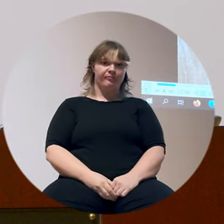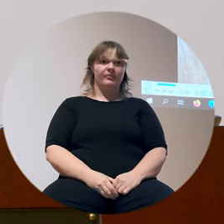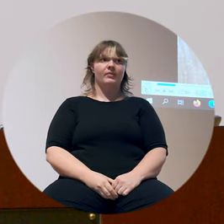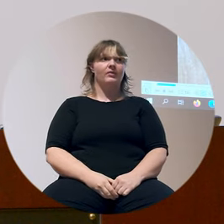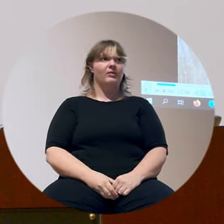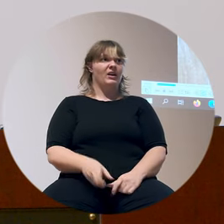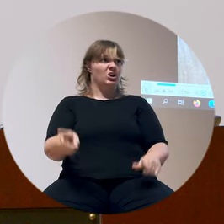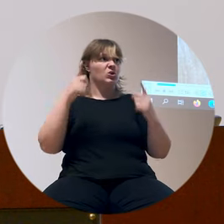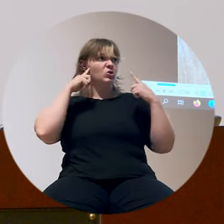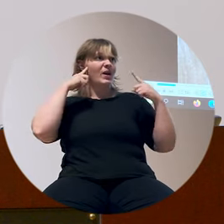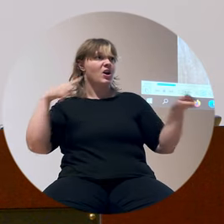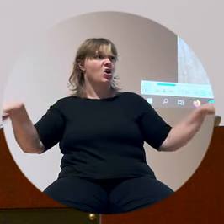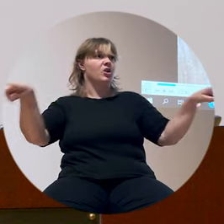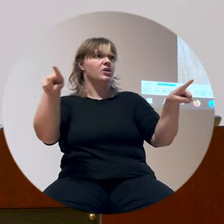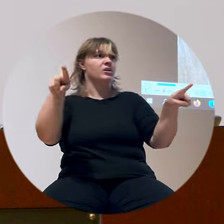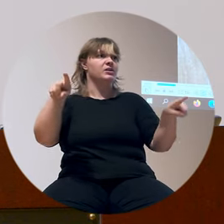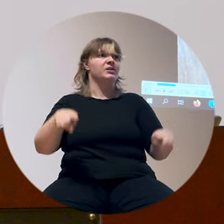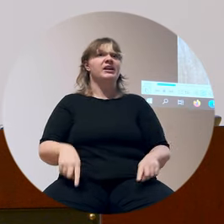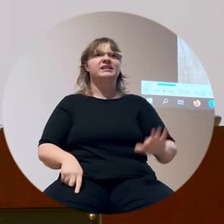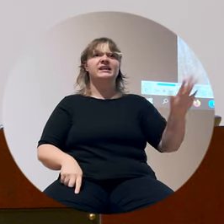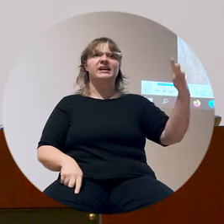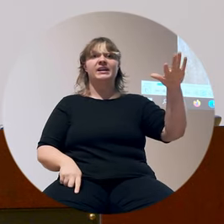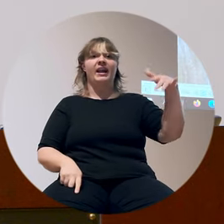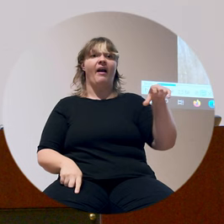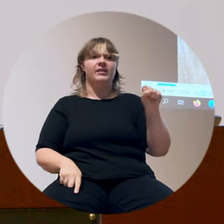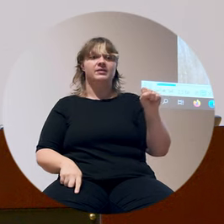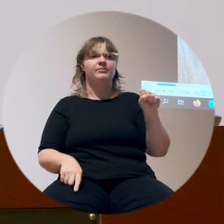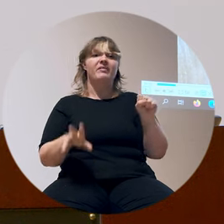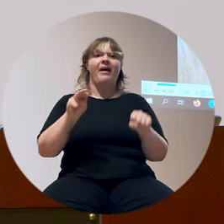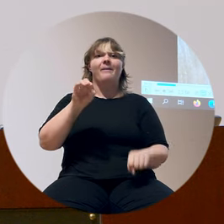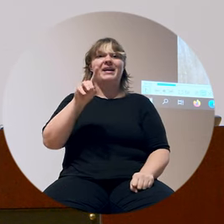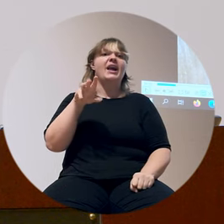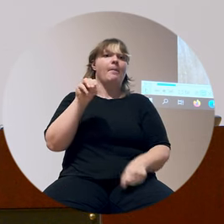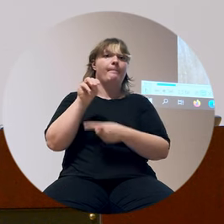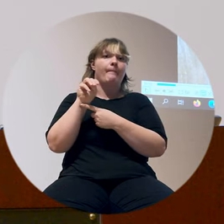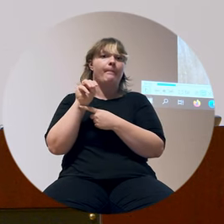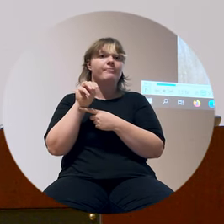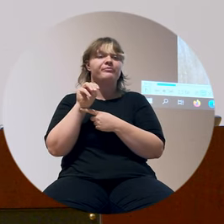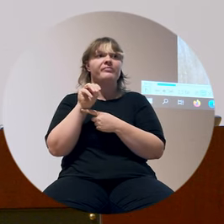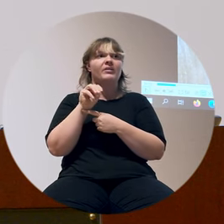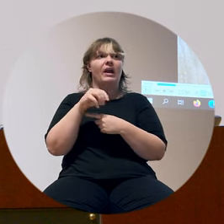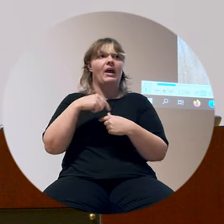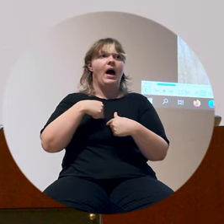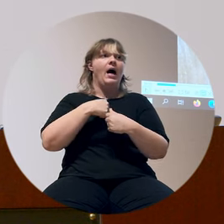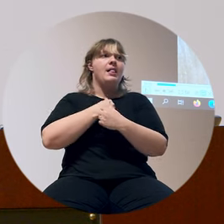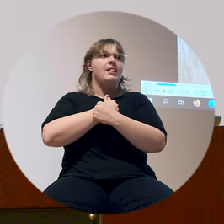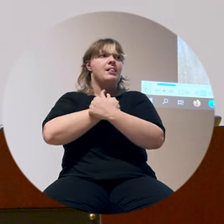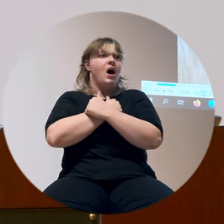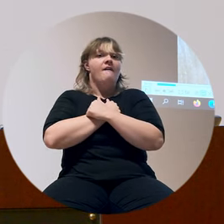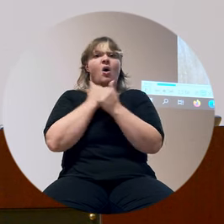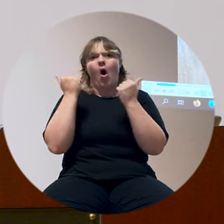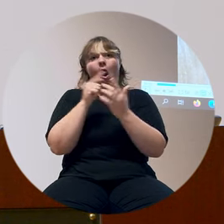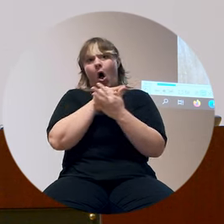Did everybody hear that? Okay. Yeah, mediums. I love all